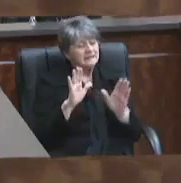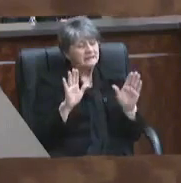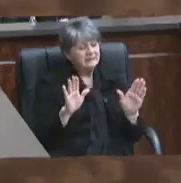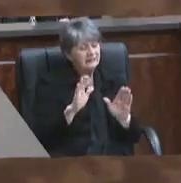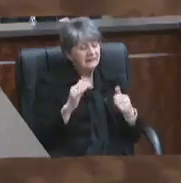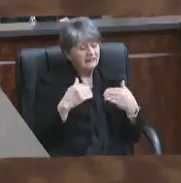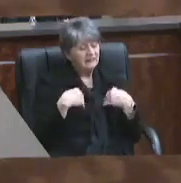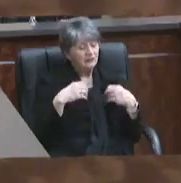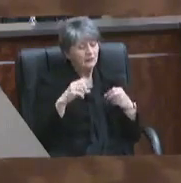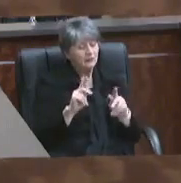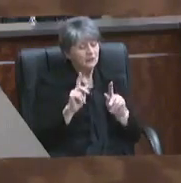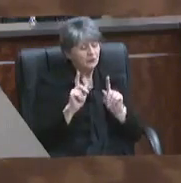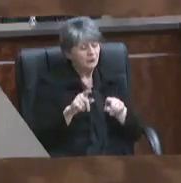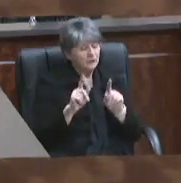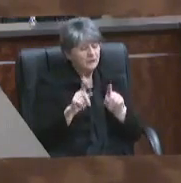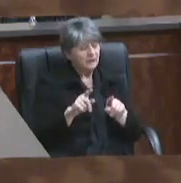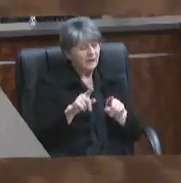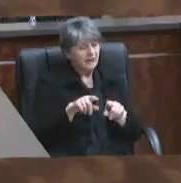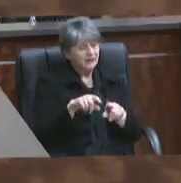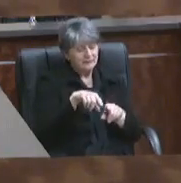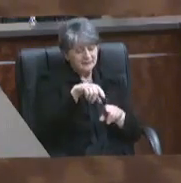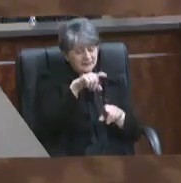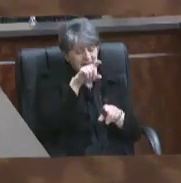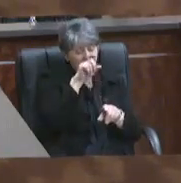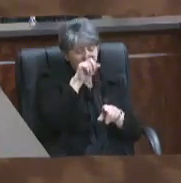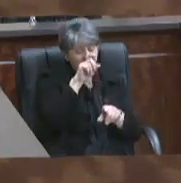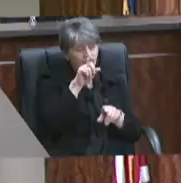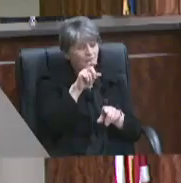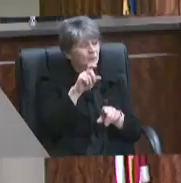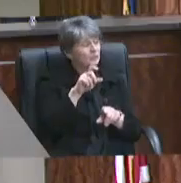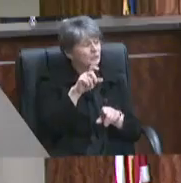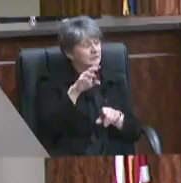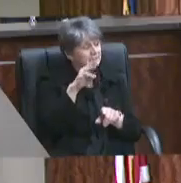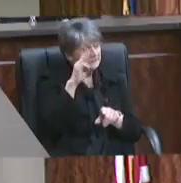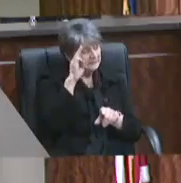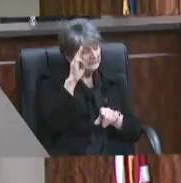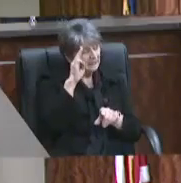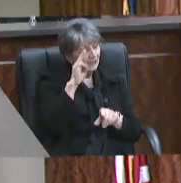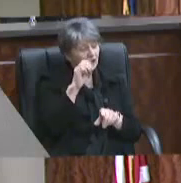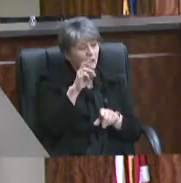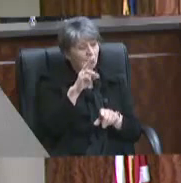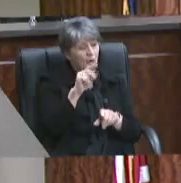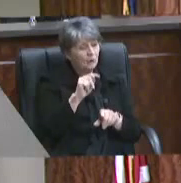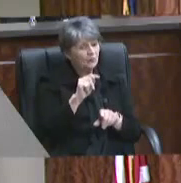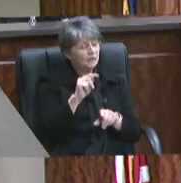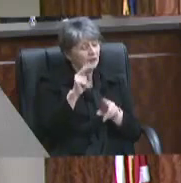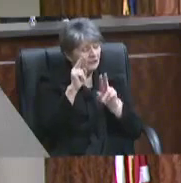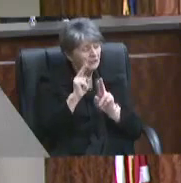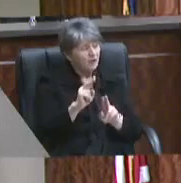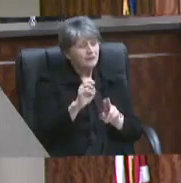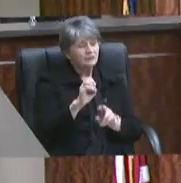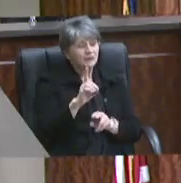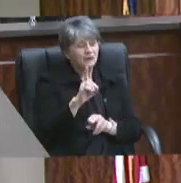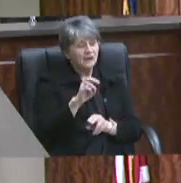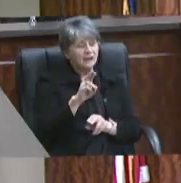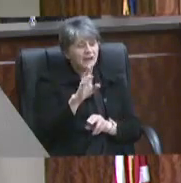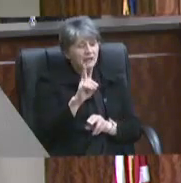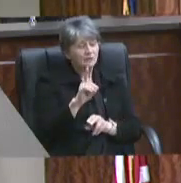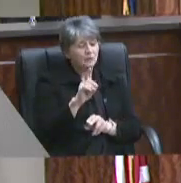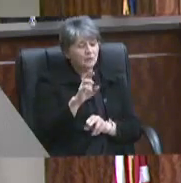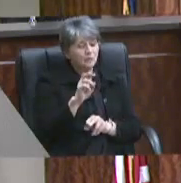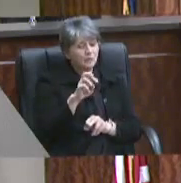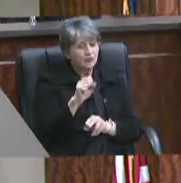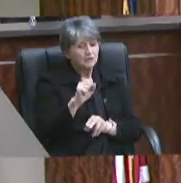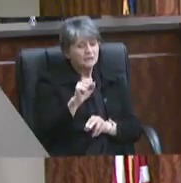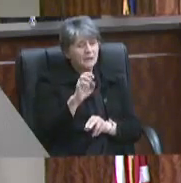attend Eagle Scout Court of Honor for Edward Rogers McWhitty at Mount